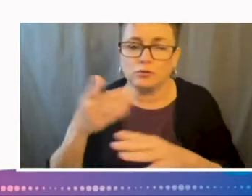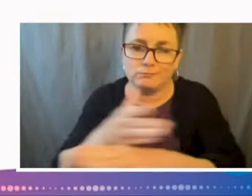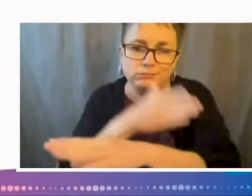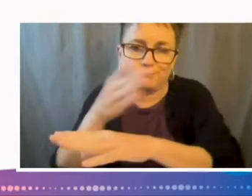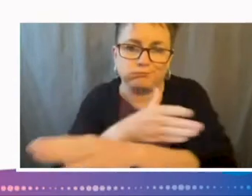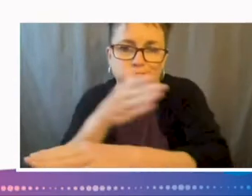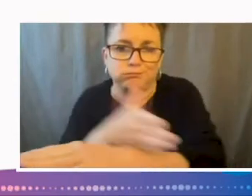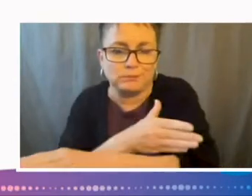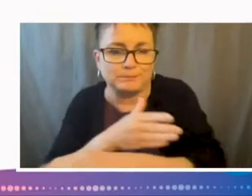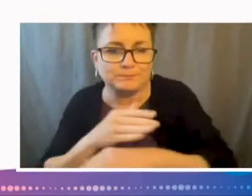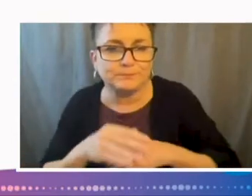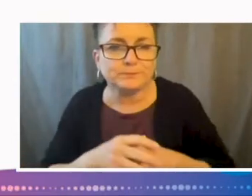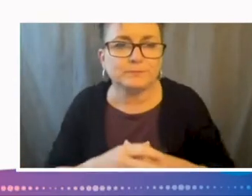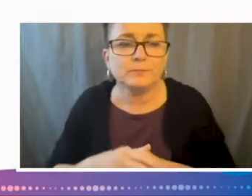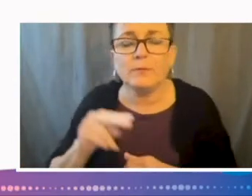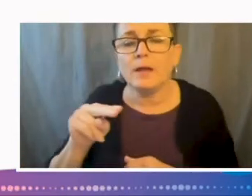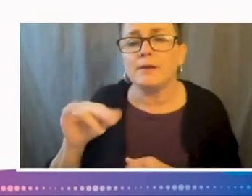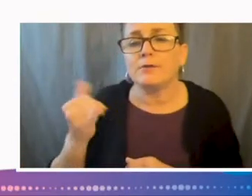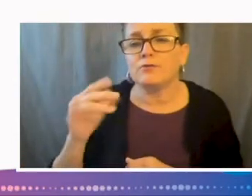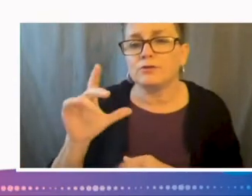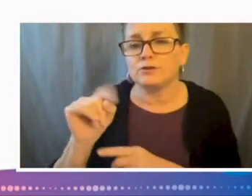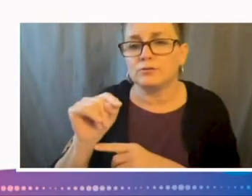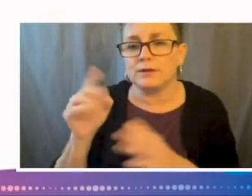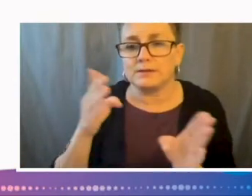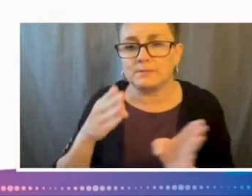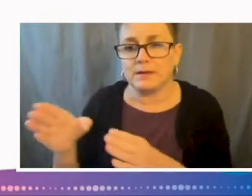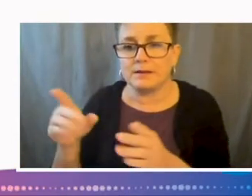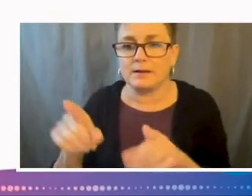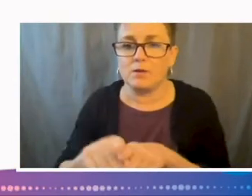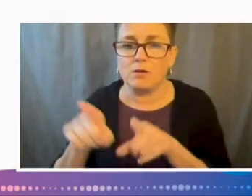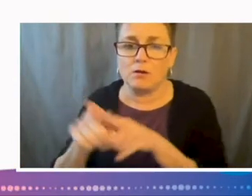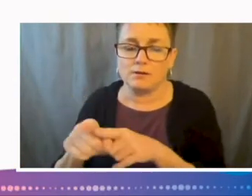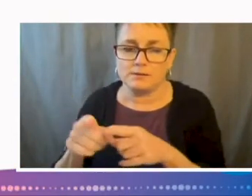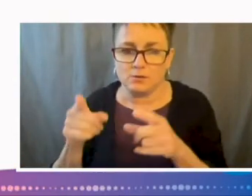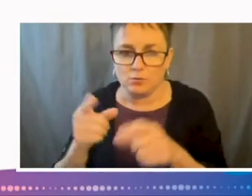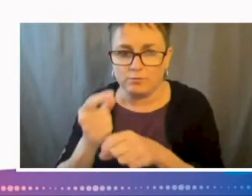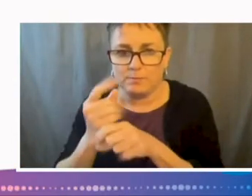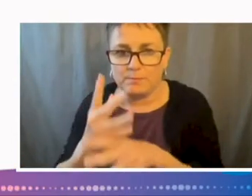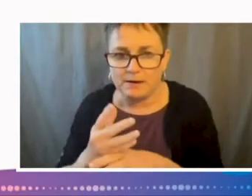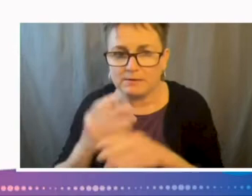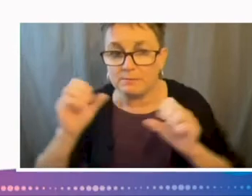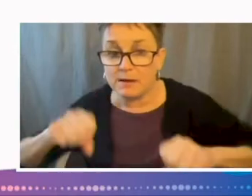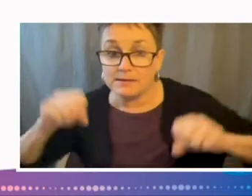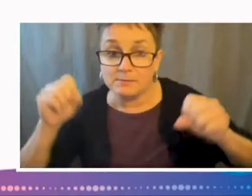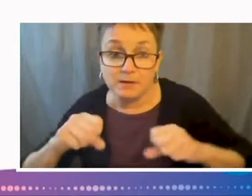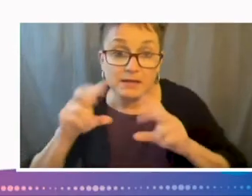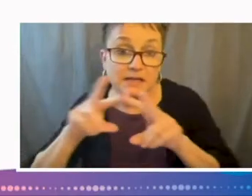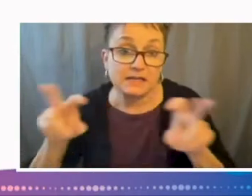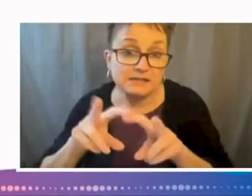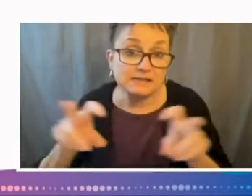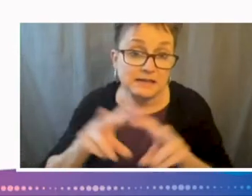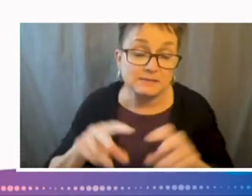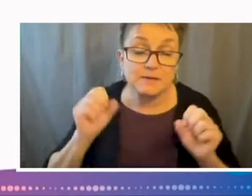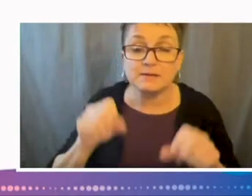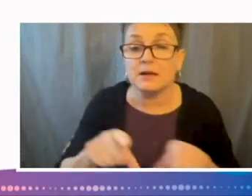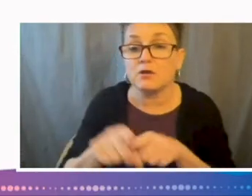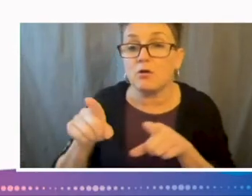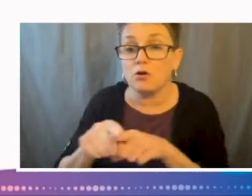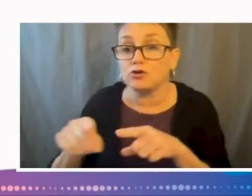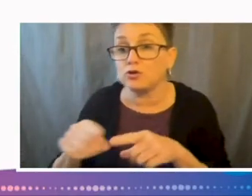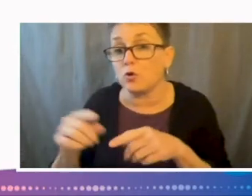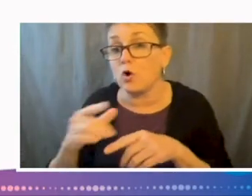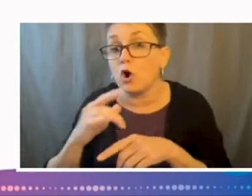department. New Jersey Transit Planning also prepares feasibility assessments and develops early design concepts for accessibility improvements at